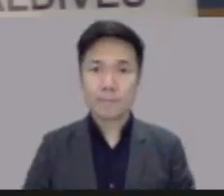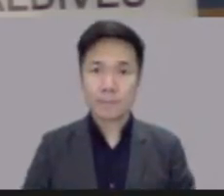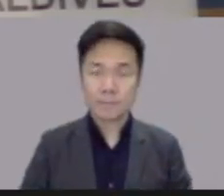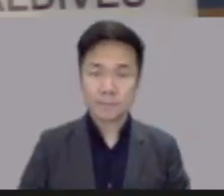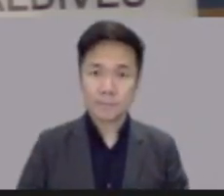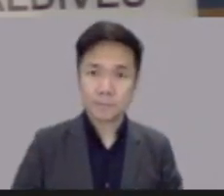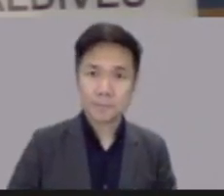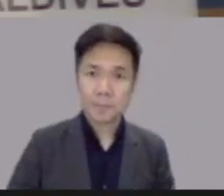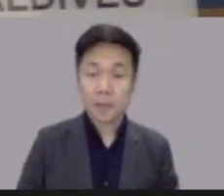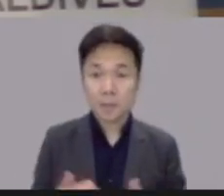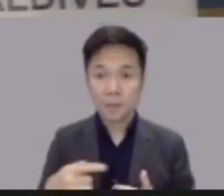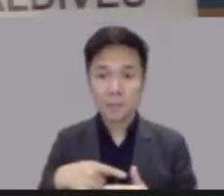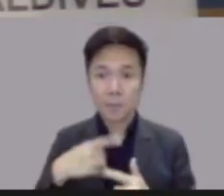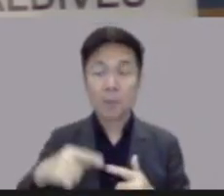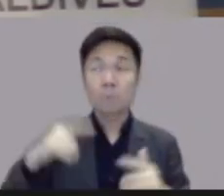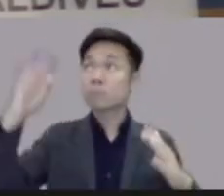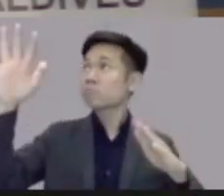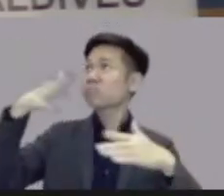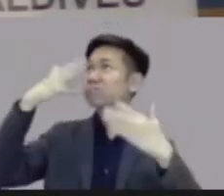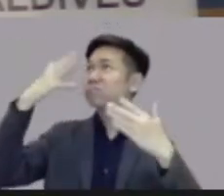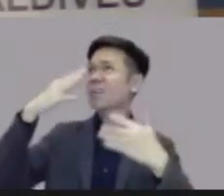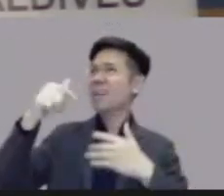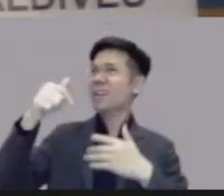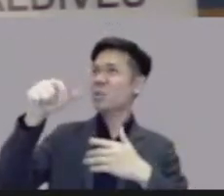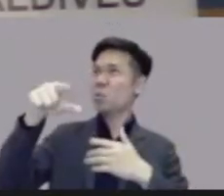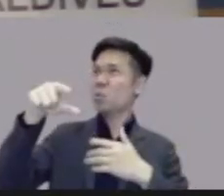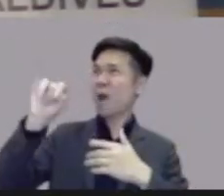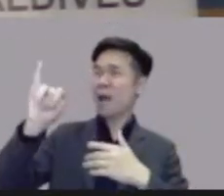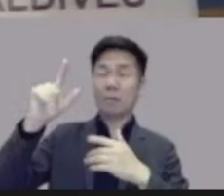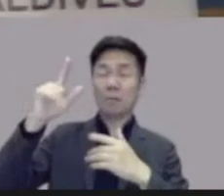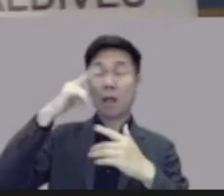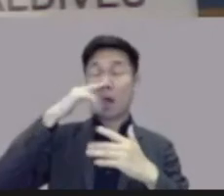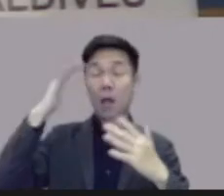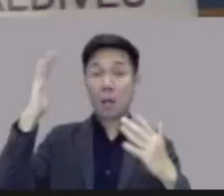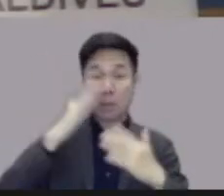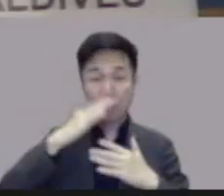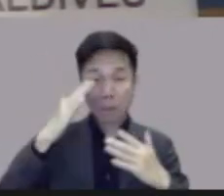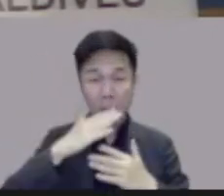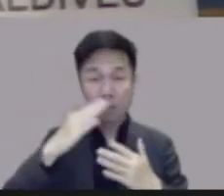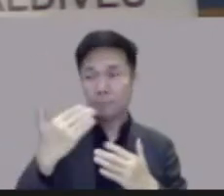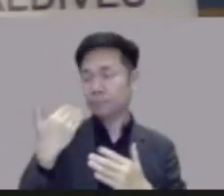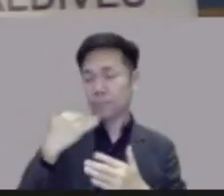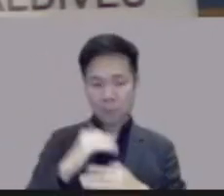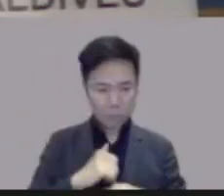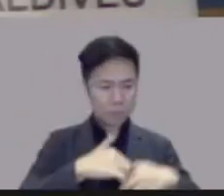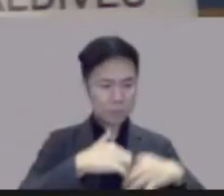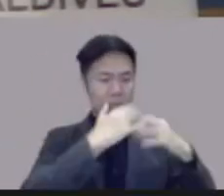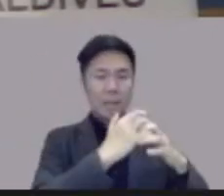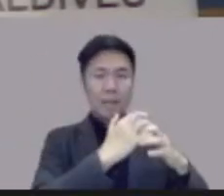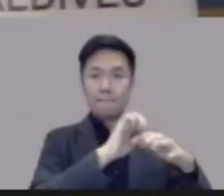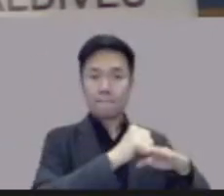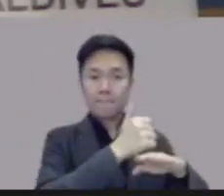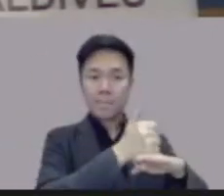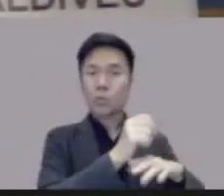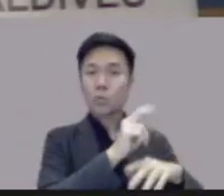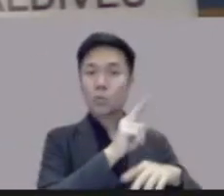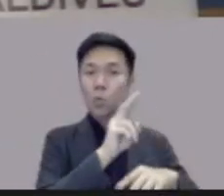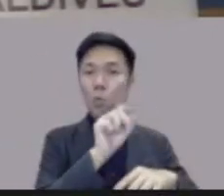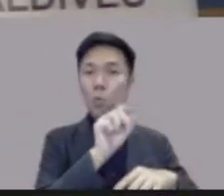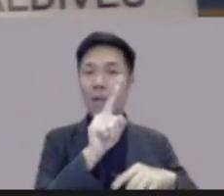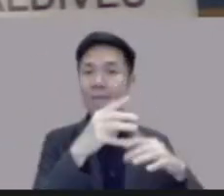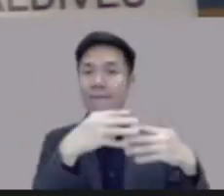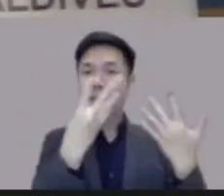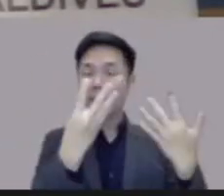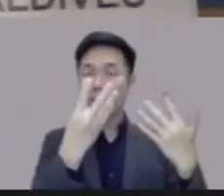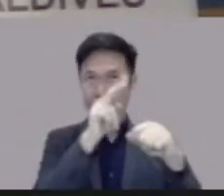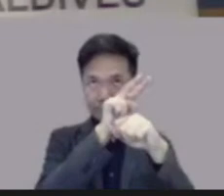curb domestic air pollution the national action plan on air pollutant was formulated in 2019. we have established a real-time air